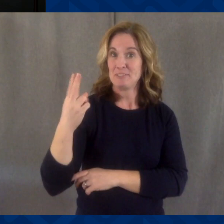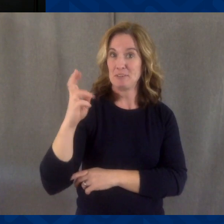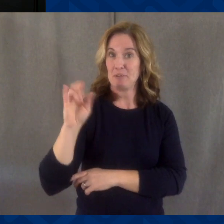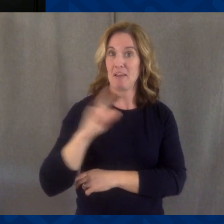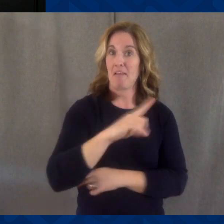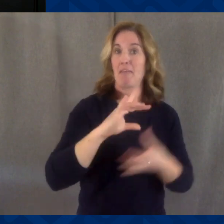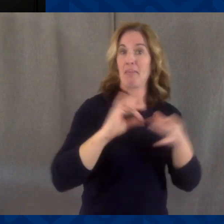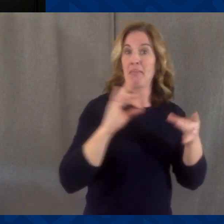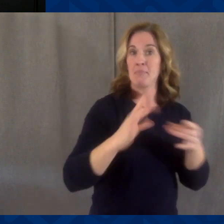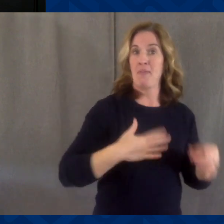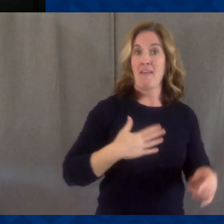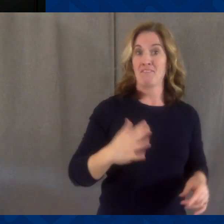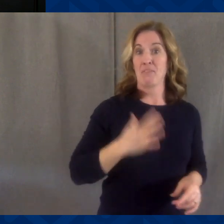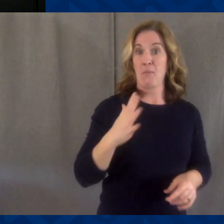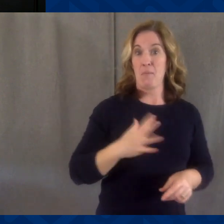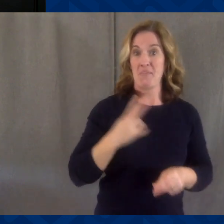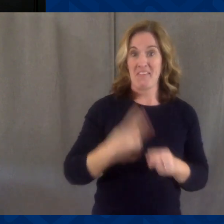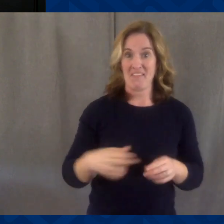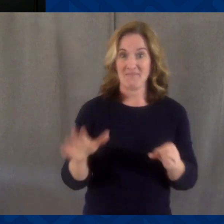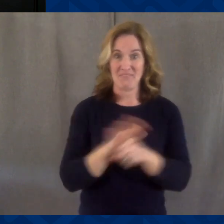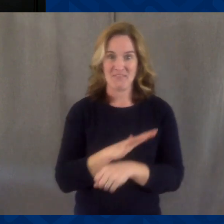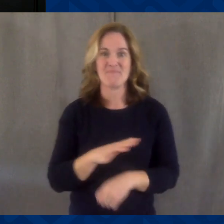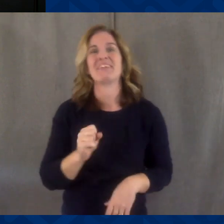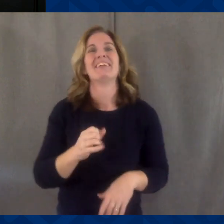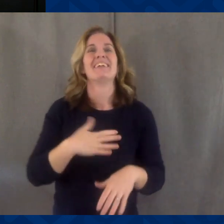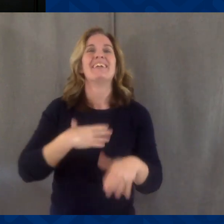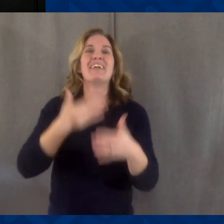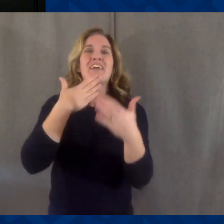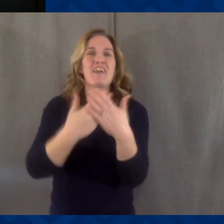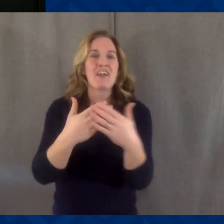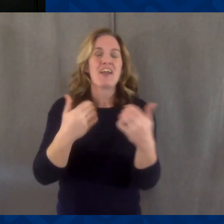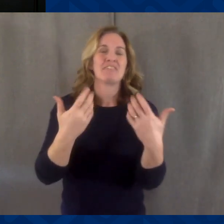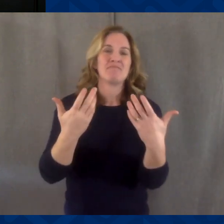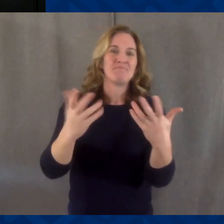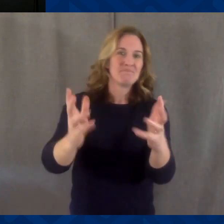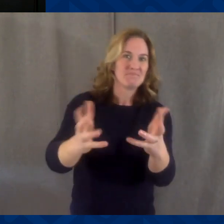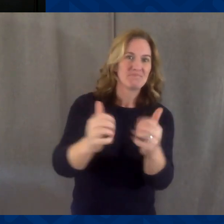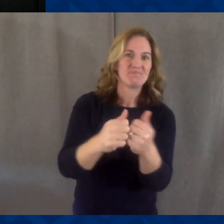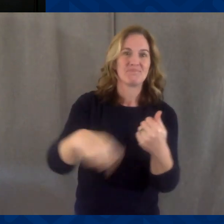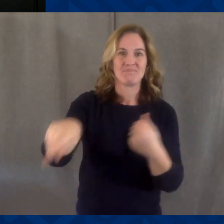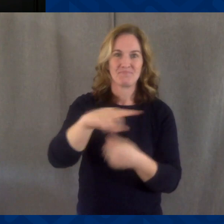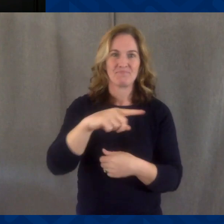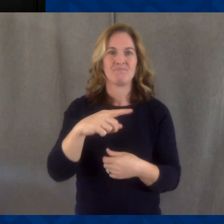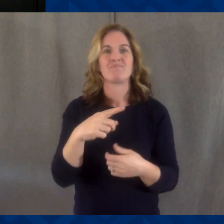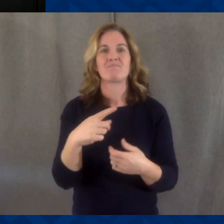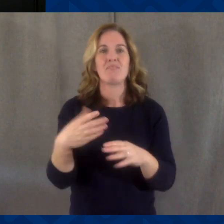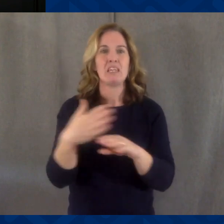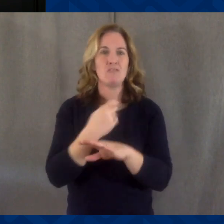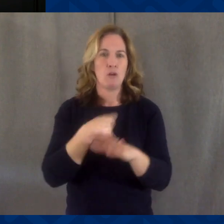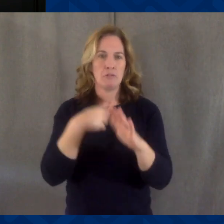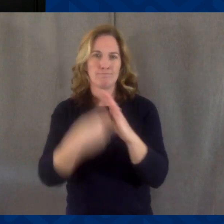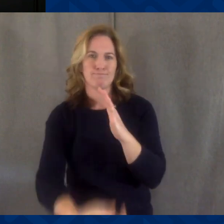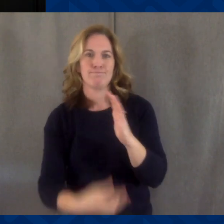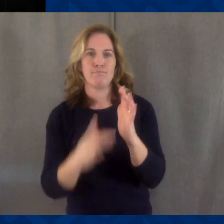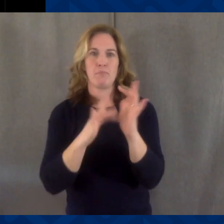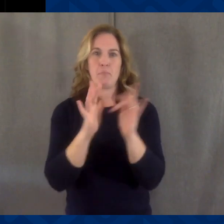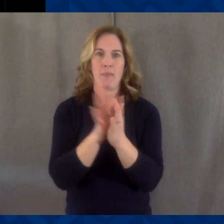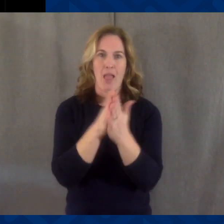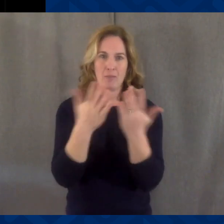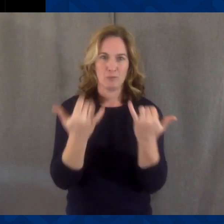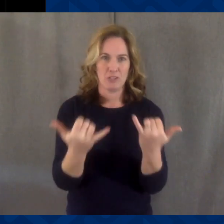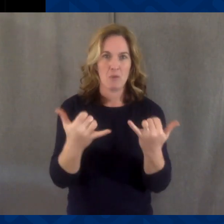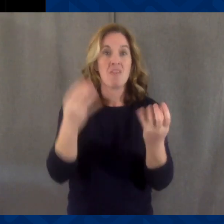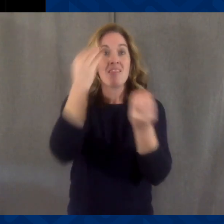so good to be with you all. Before we dive into the word today, I'm excited to let you know about our January game plan. Starting